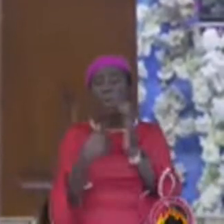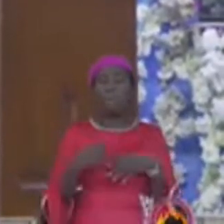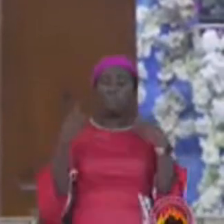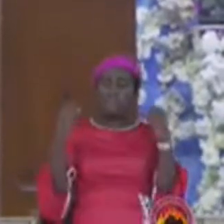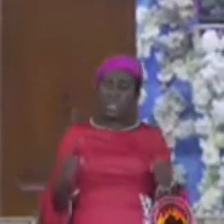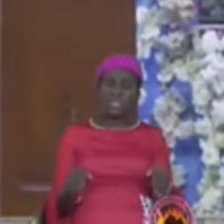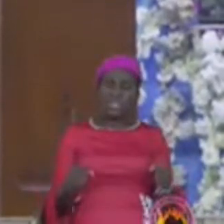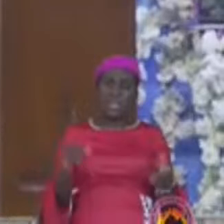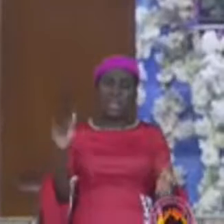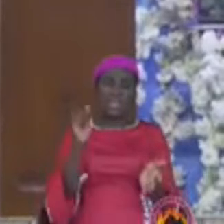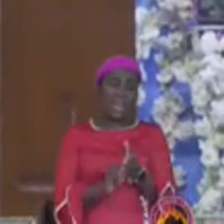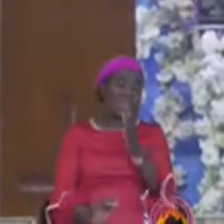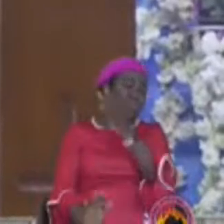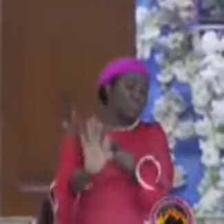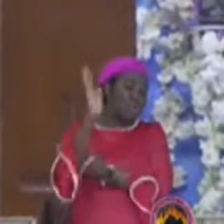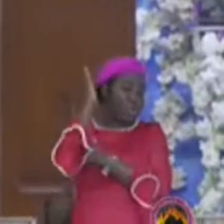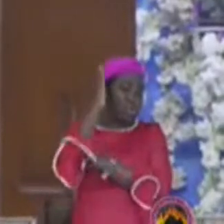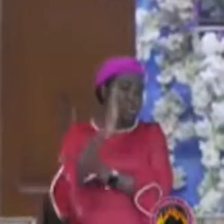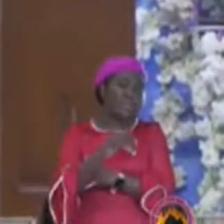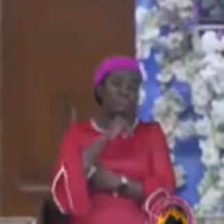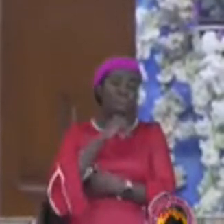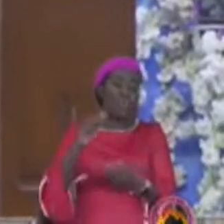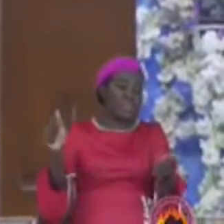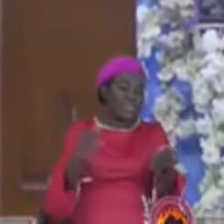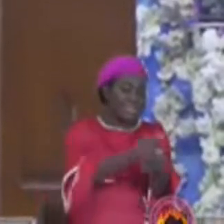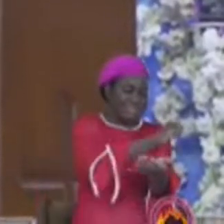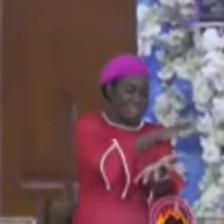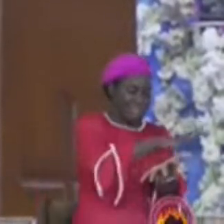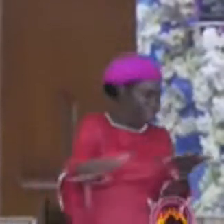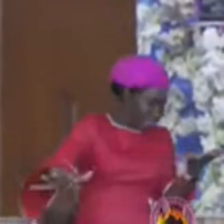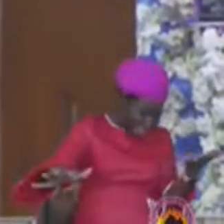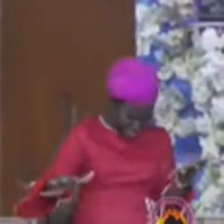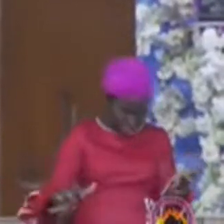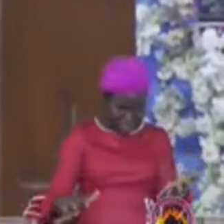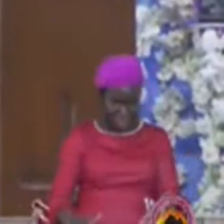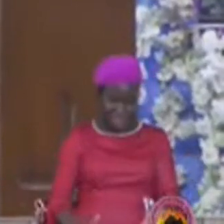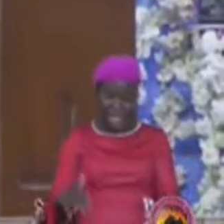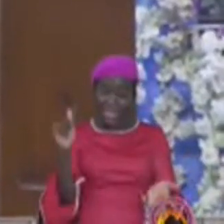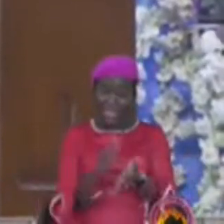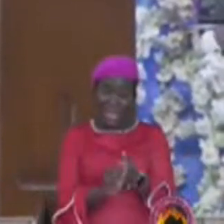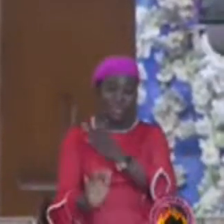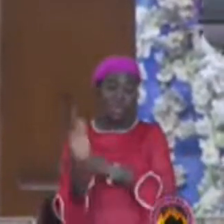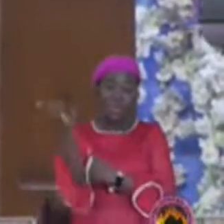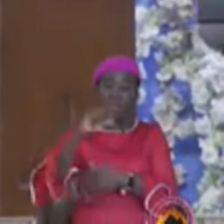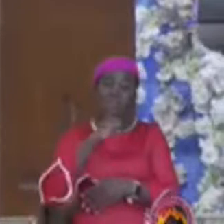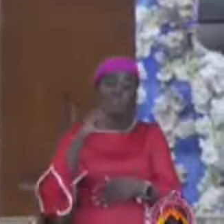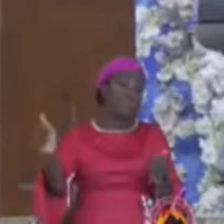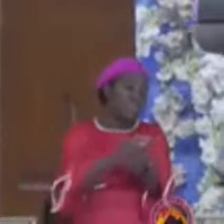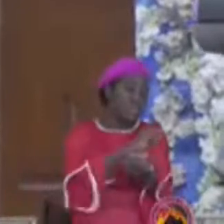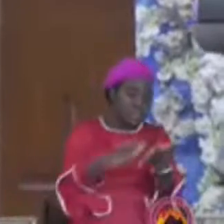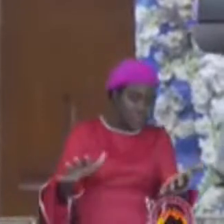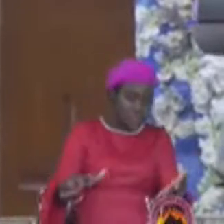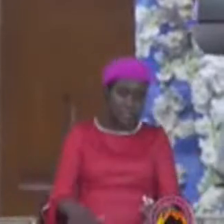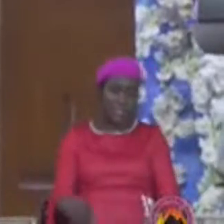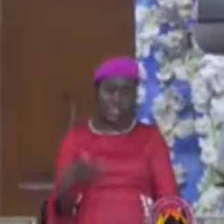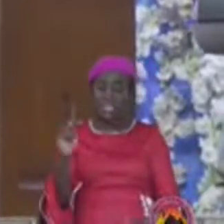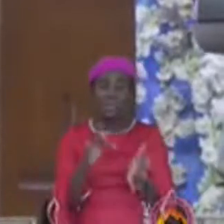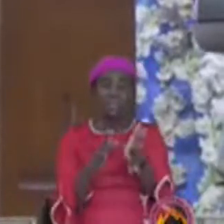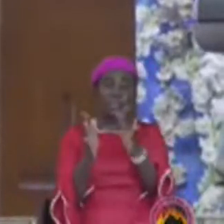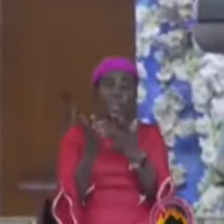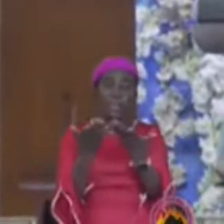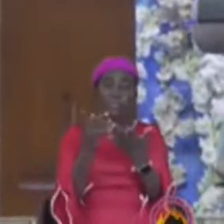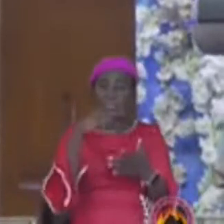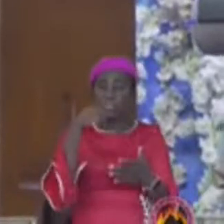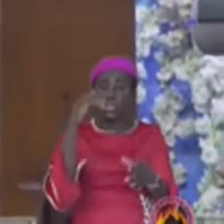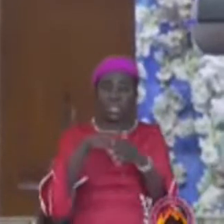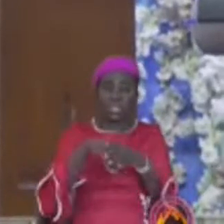that God will not ruin. That God cannot ruin. The Bible says in Luke chapter